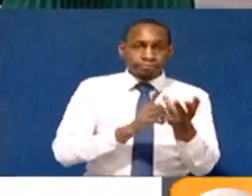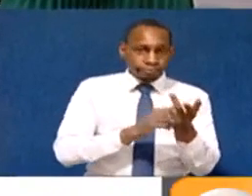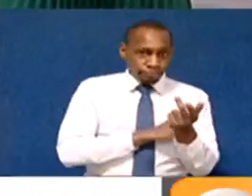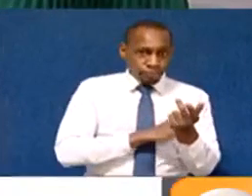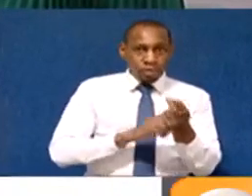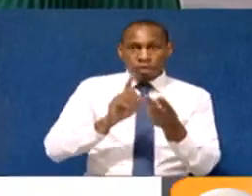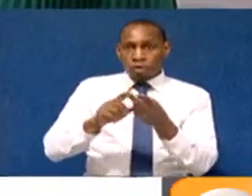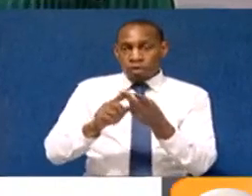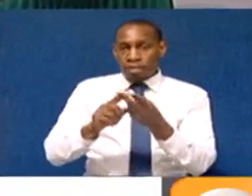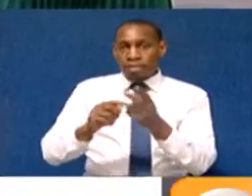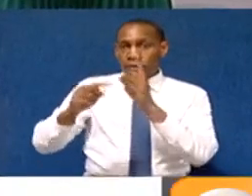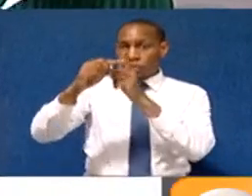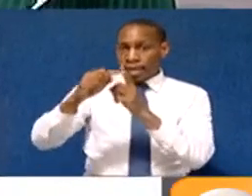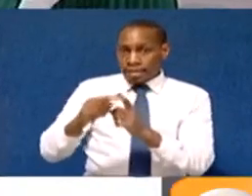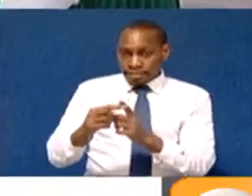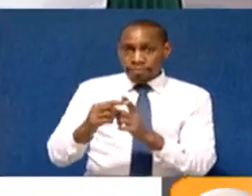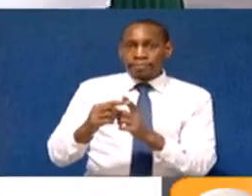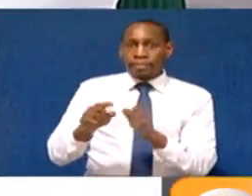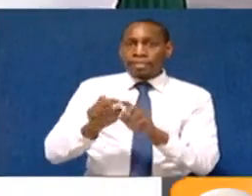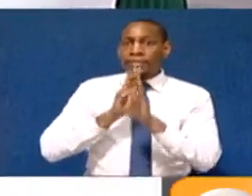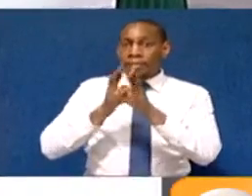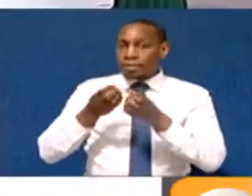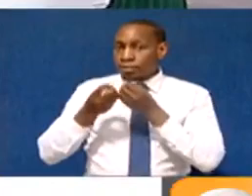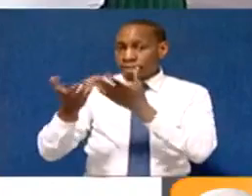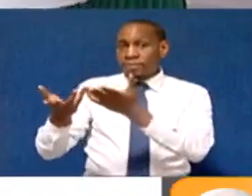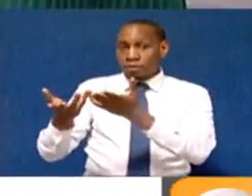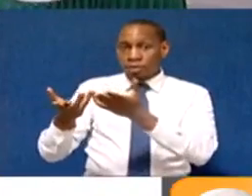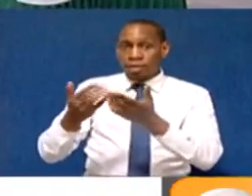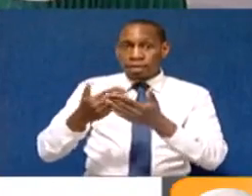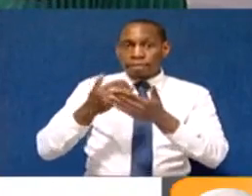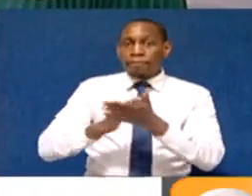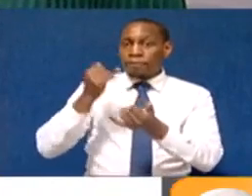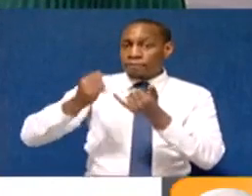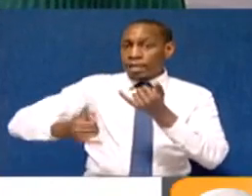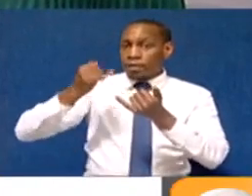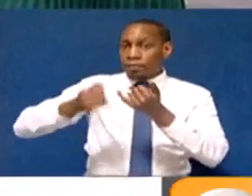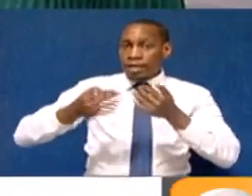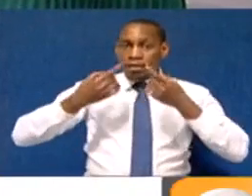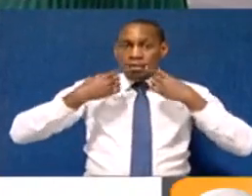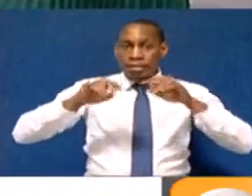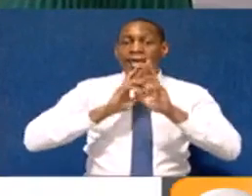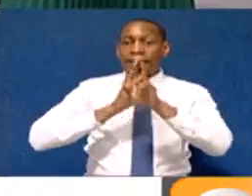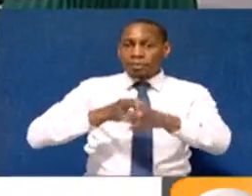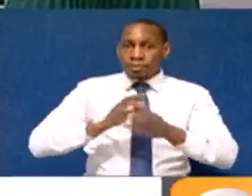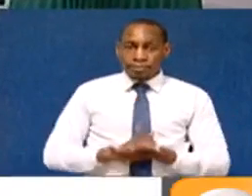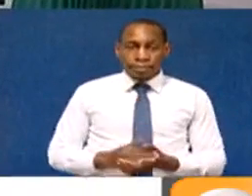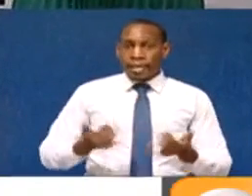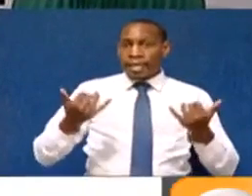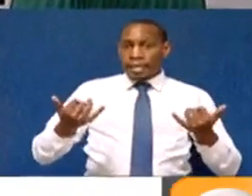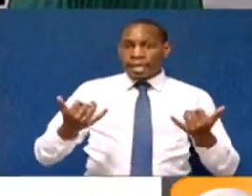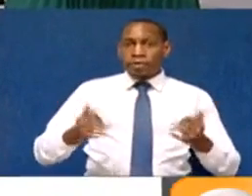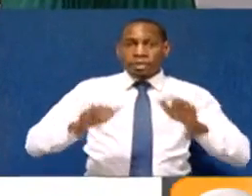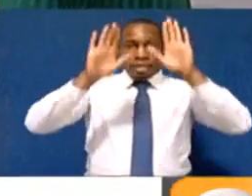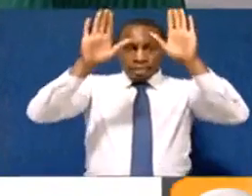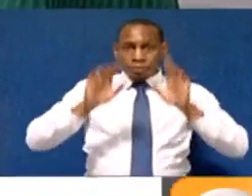counting, collation, tallying, and results transmission before the ultimate declaration of the results. Now, an